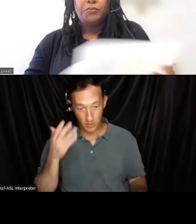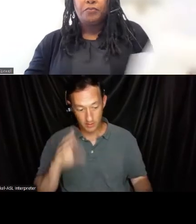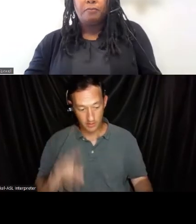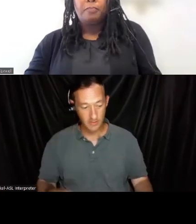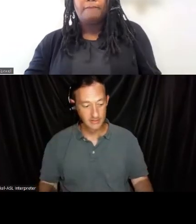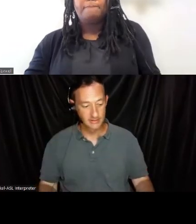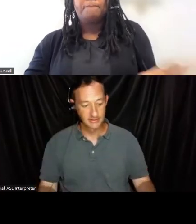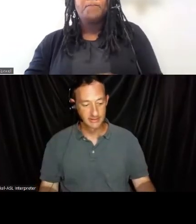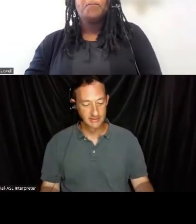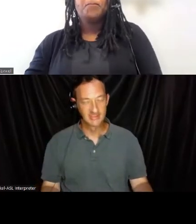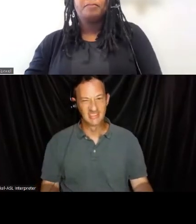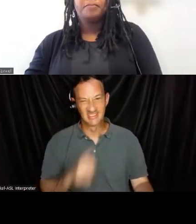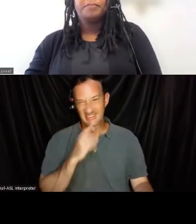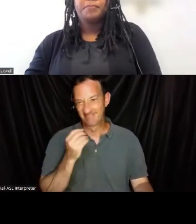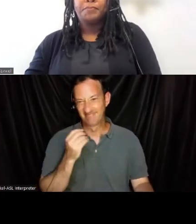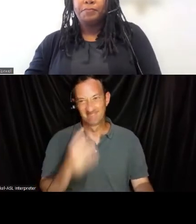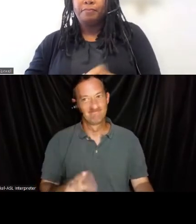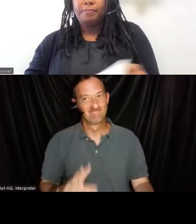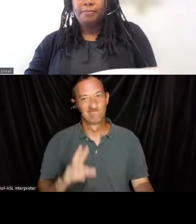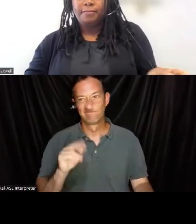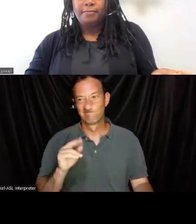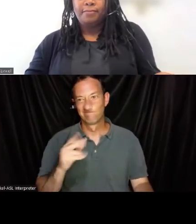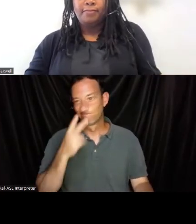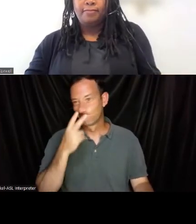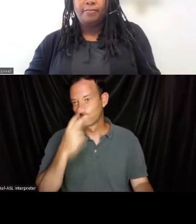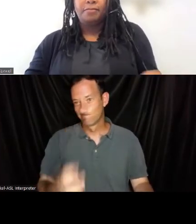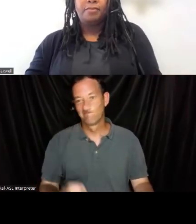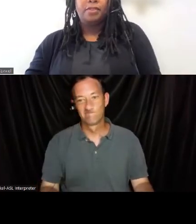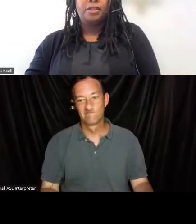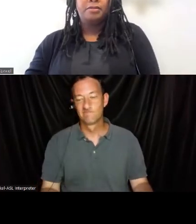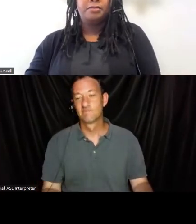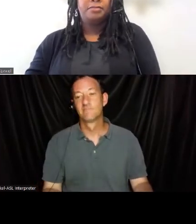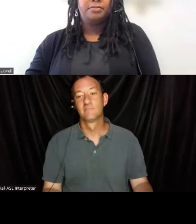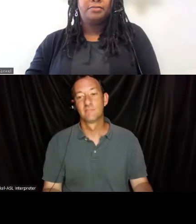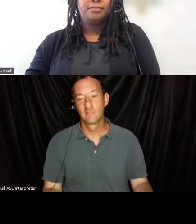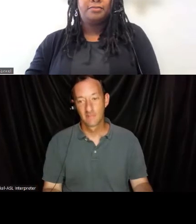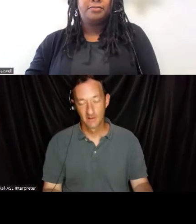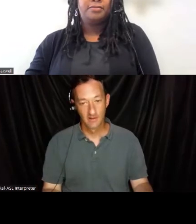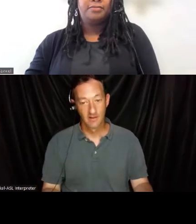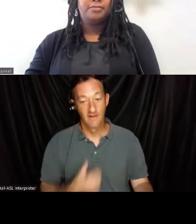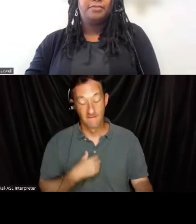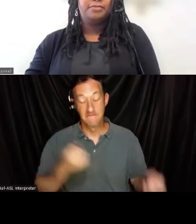know what, Natalie? I don't think we do. We